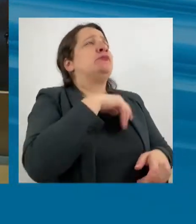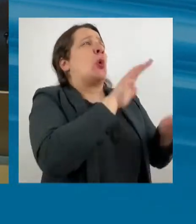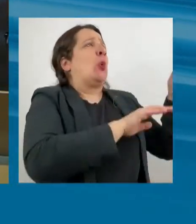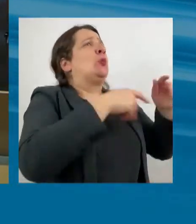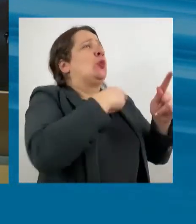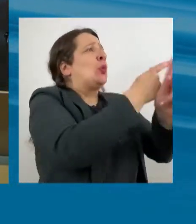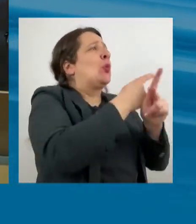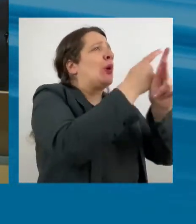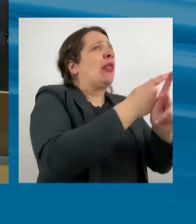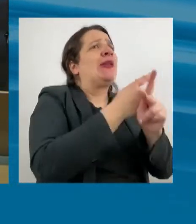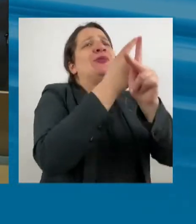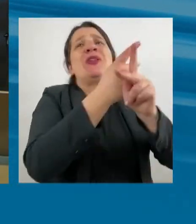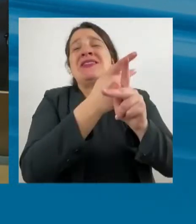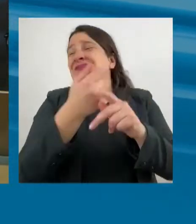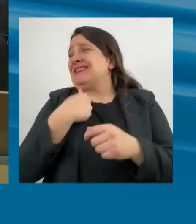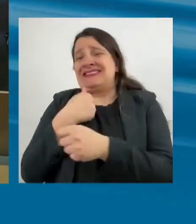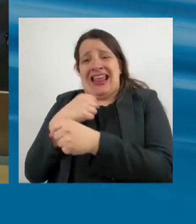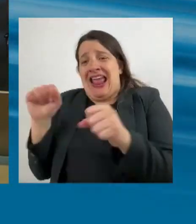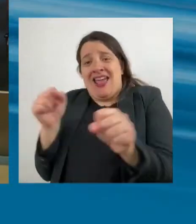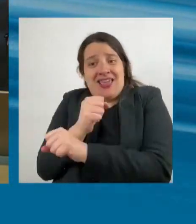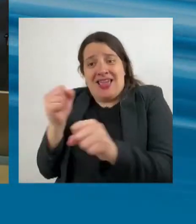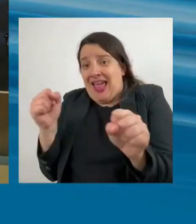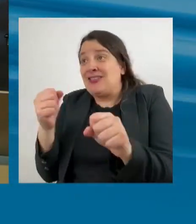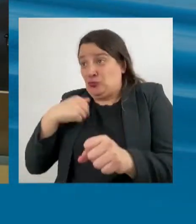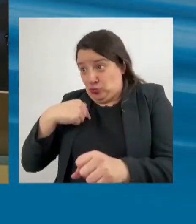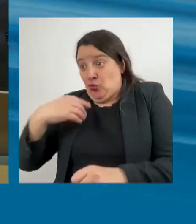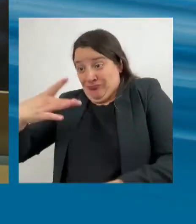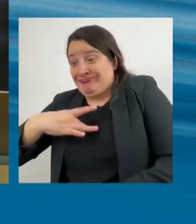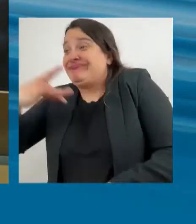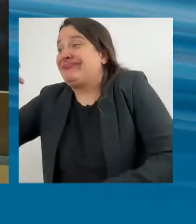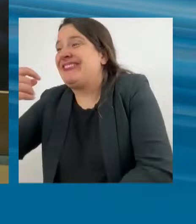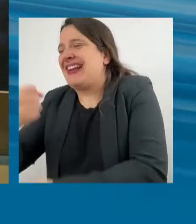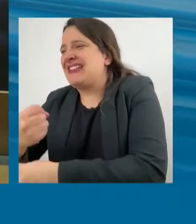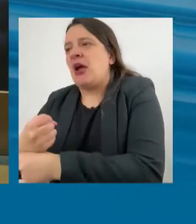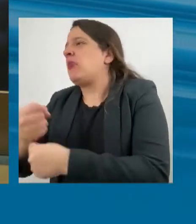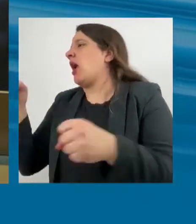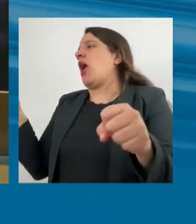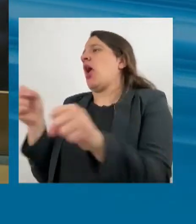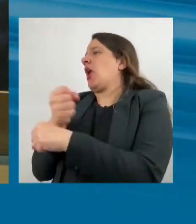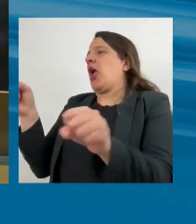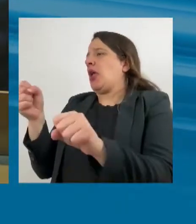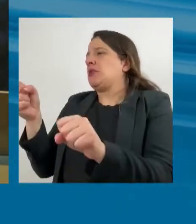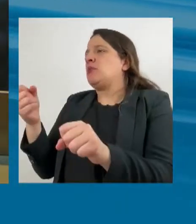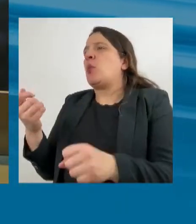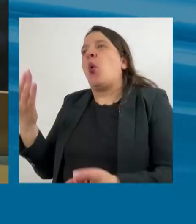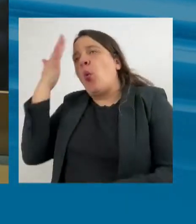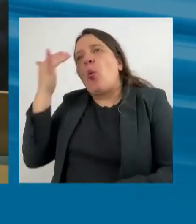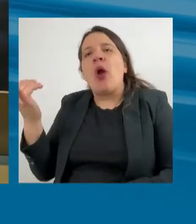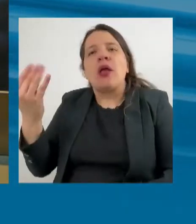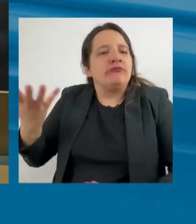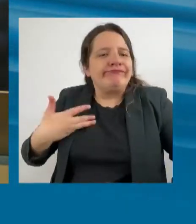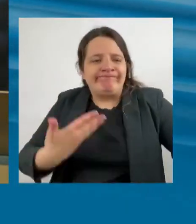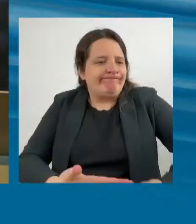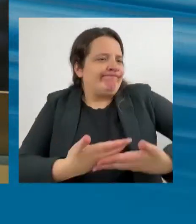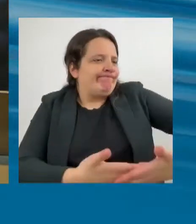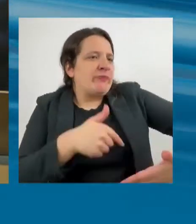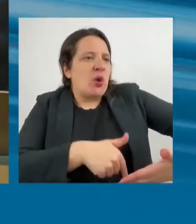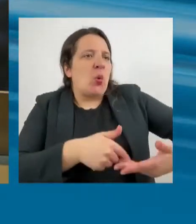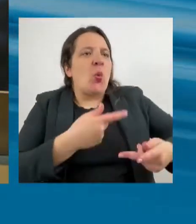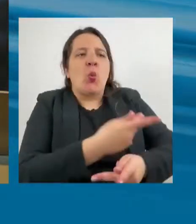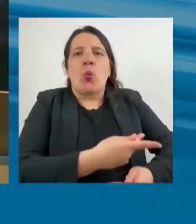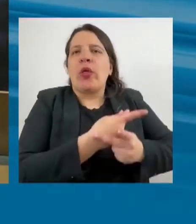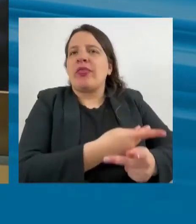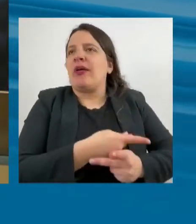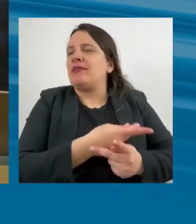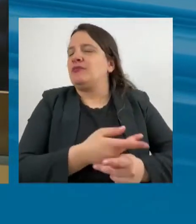and their homes. And another 67% would not be able to accept a job even if offered because of the very